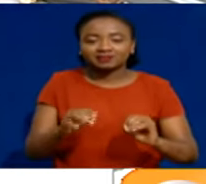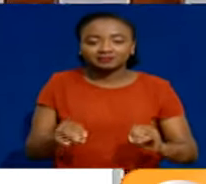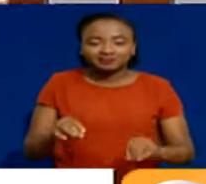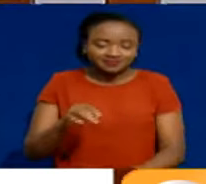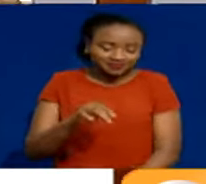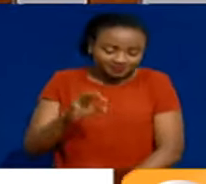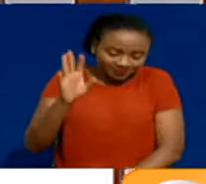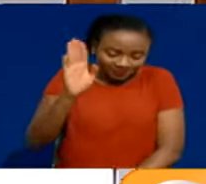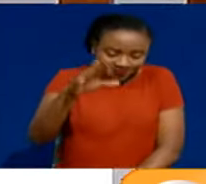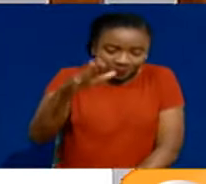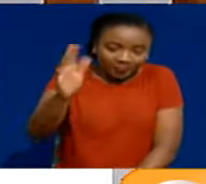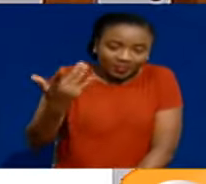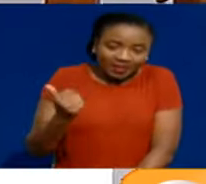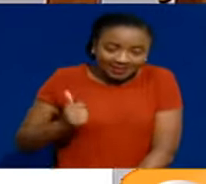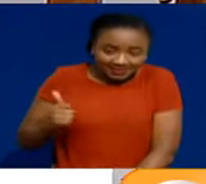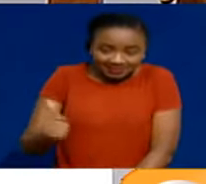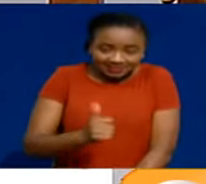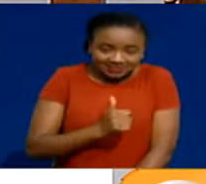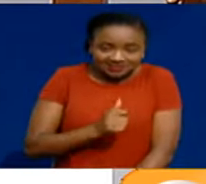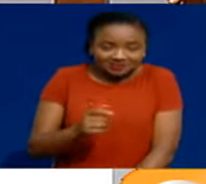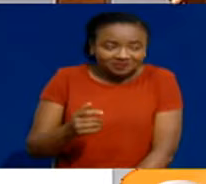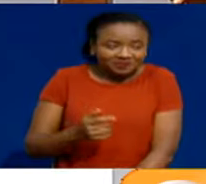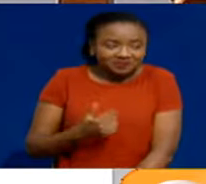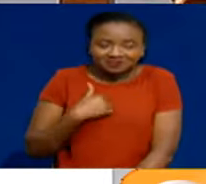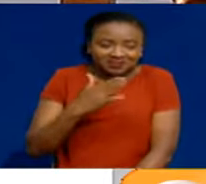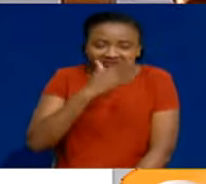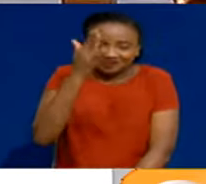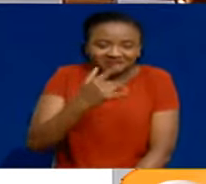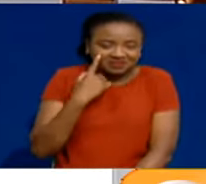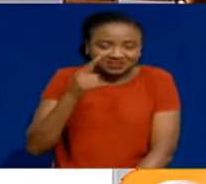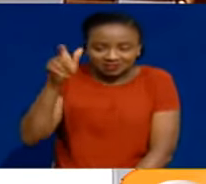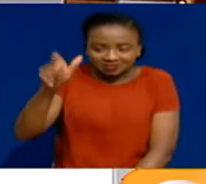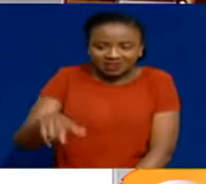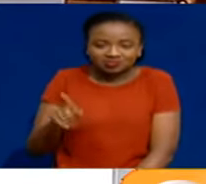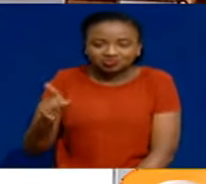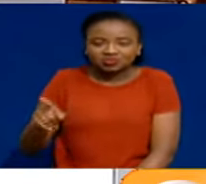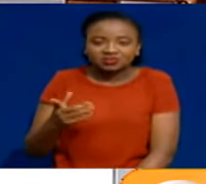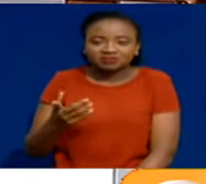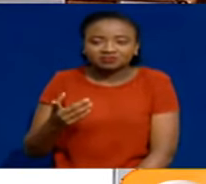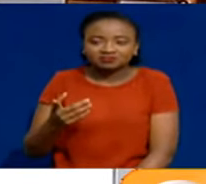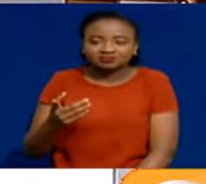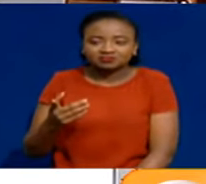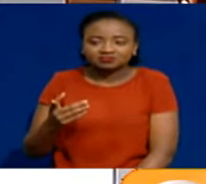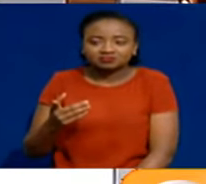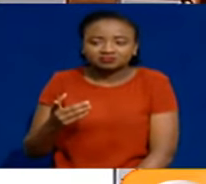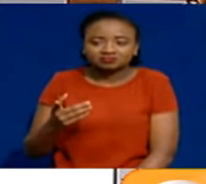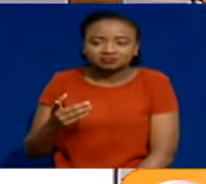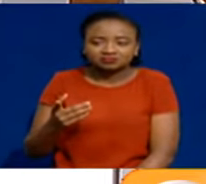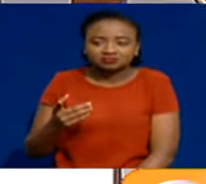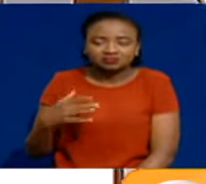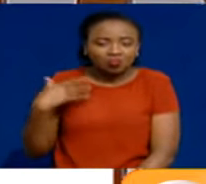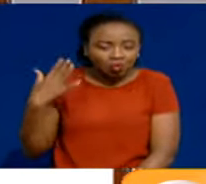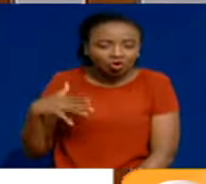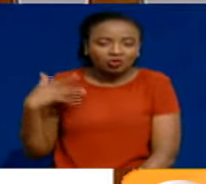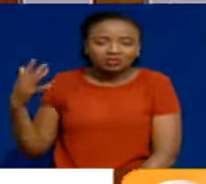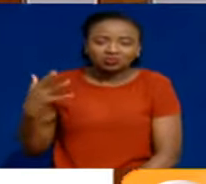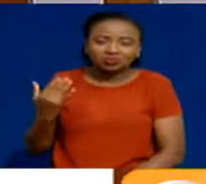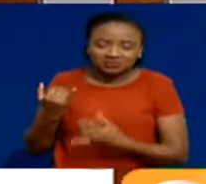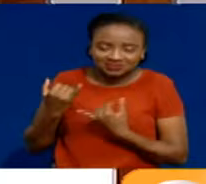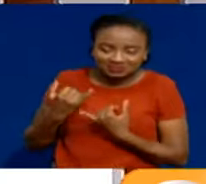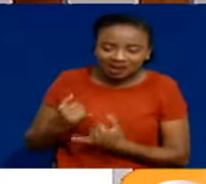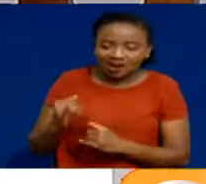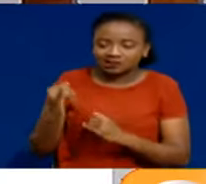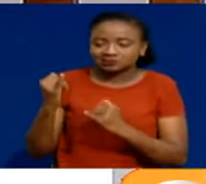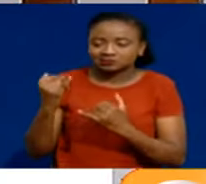says... I have never seen somebody like that who reinvents himself time and again. You